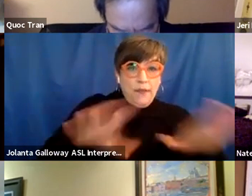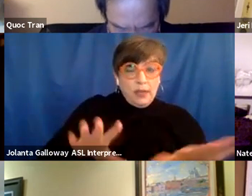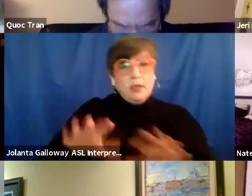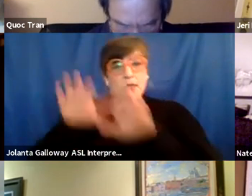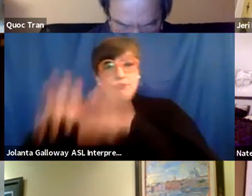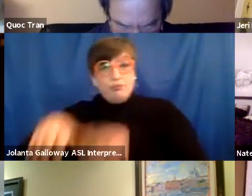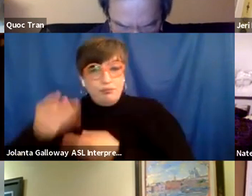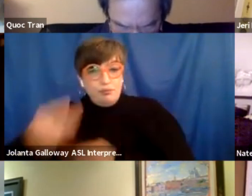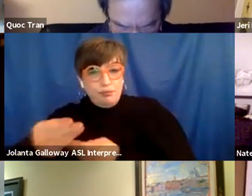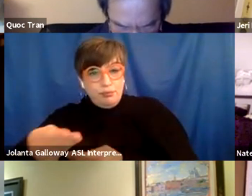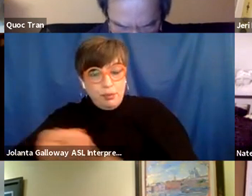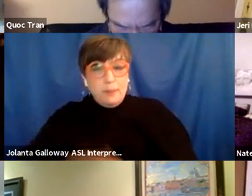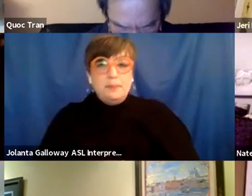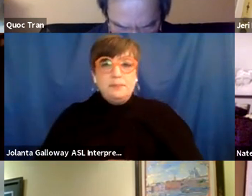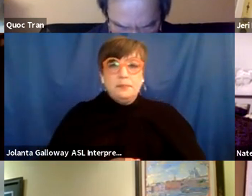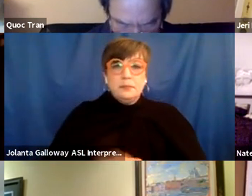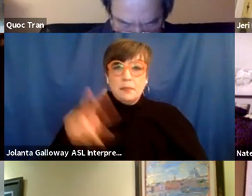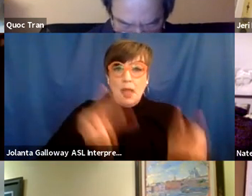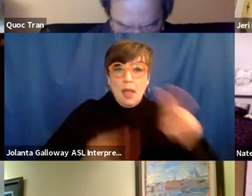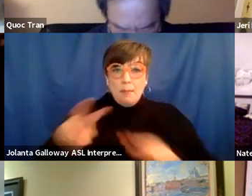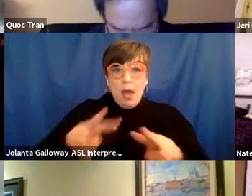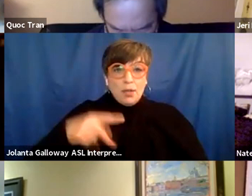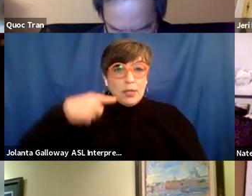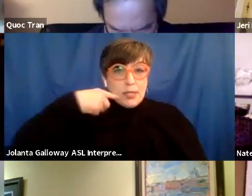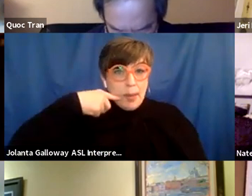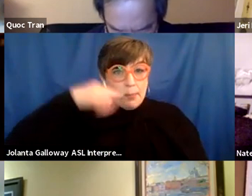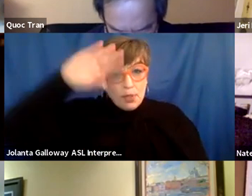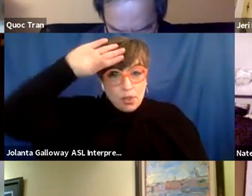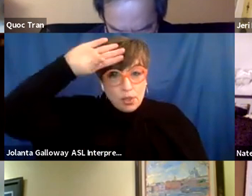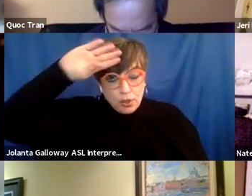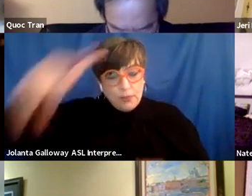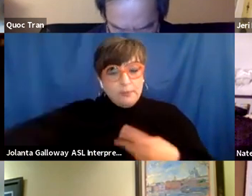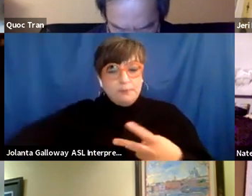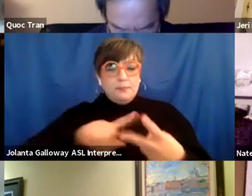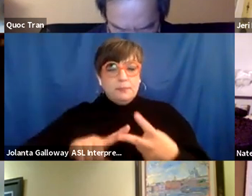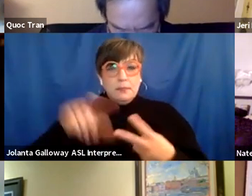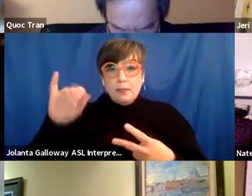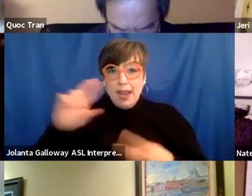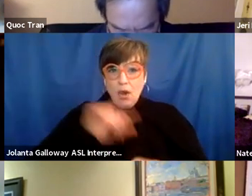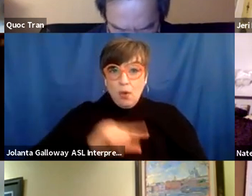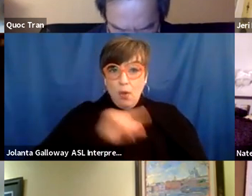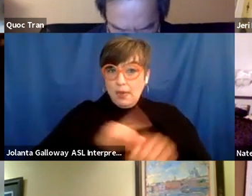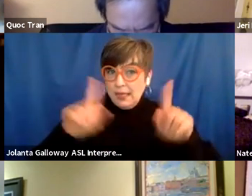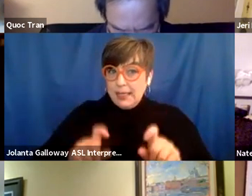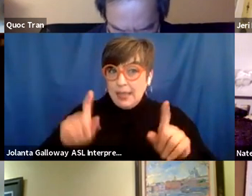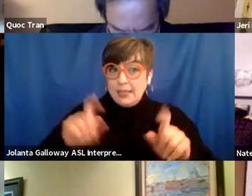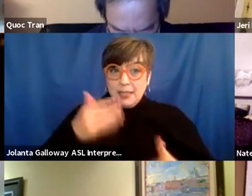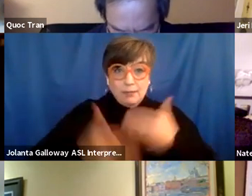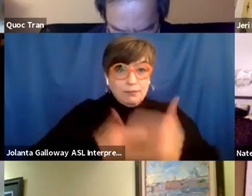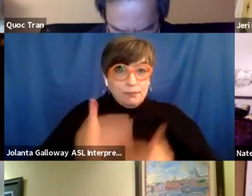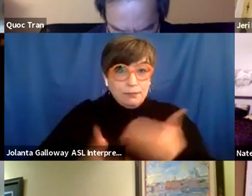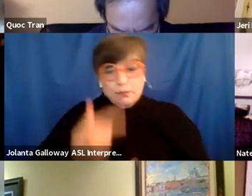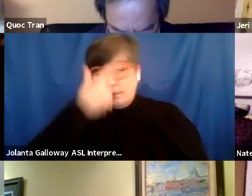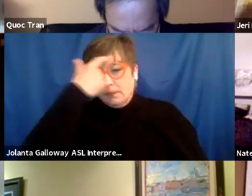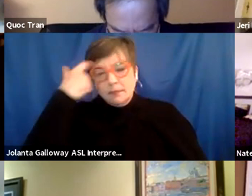We're monitoring temperatures. We conduct air quality testing and are increasing our air testing methods. We've